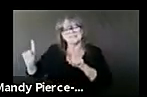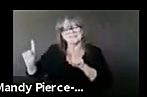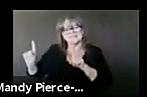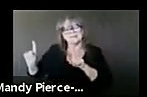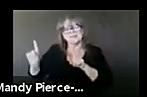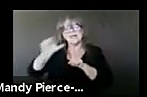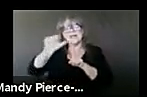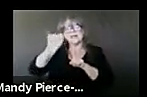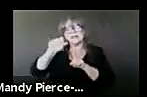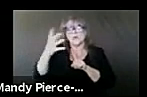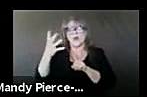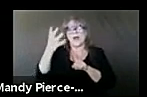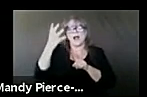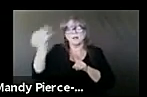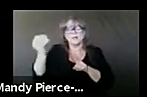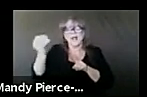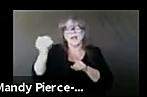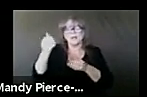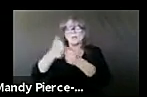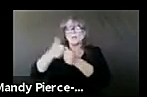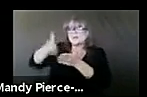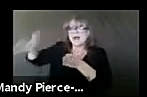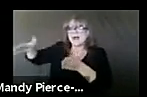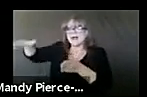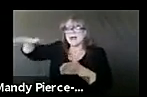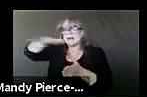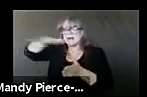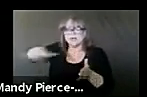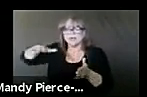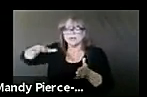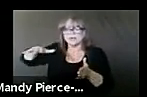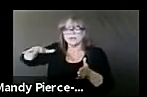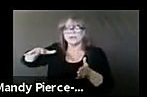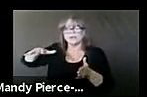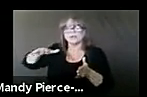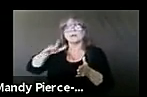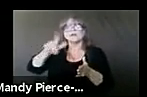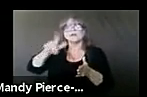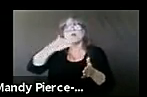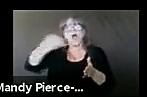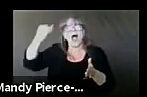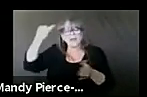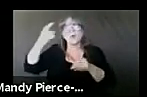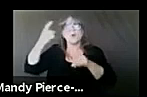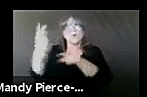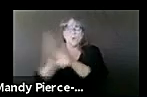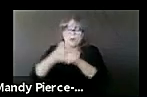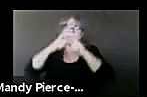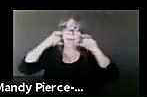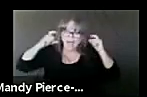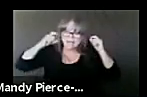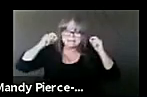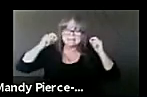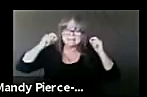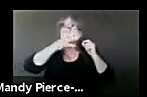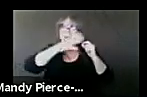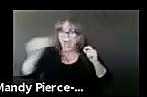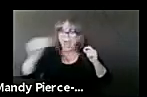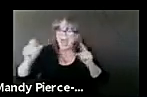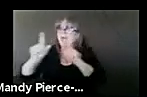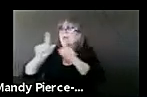neighbors and interacting, that they are wearing the masks, even if they are 6 feet apart. So people can go to